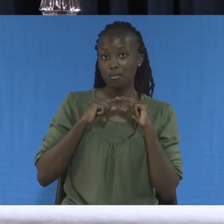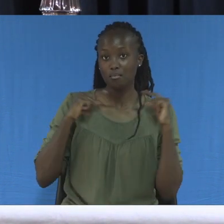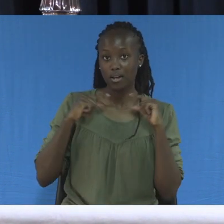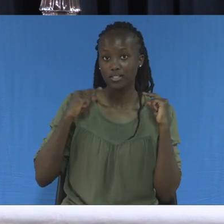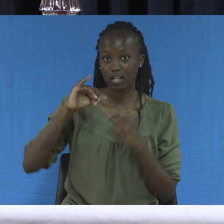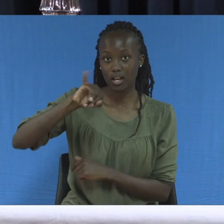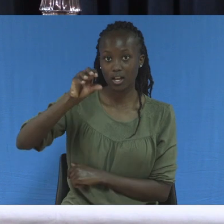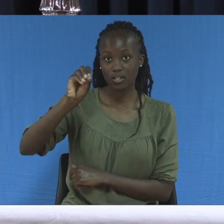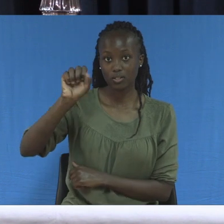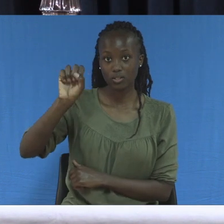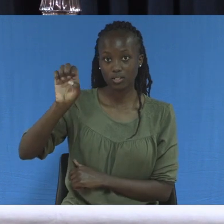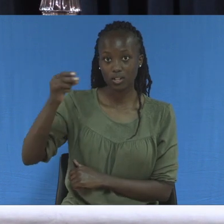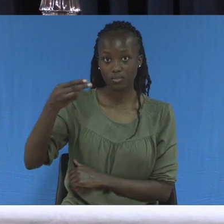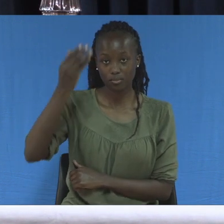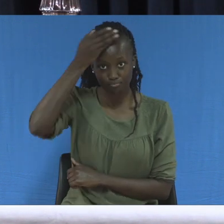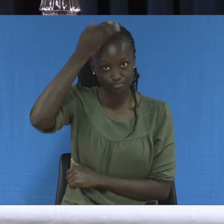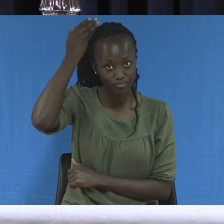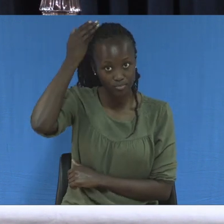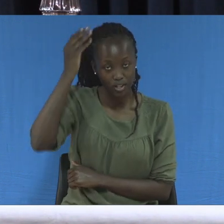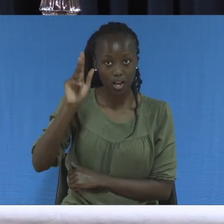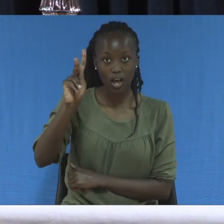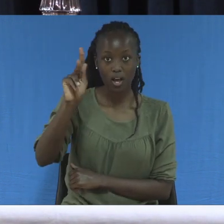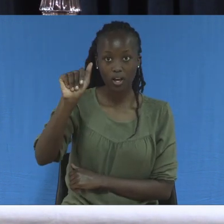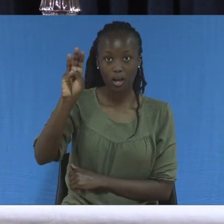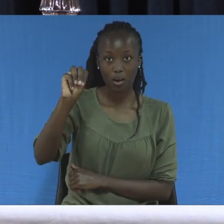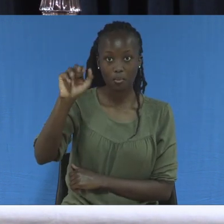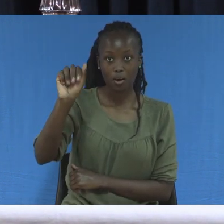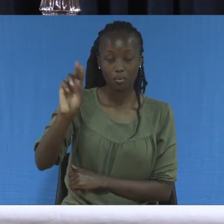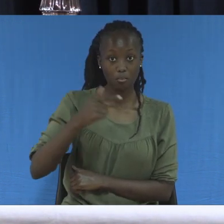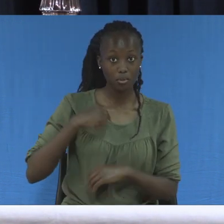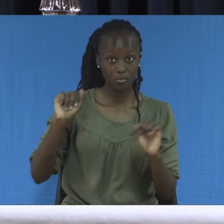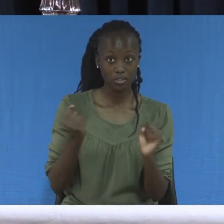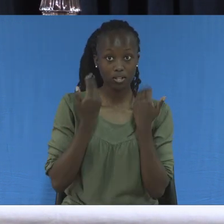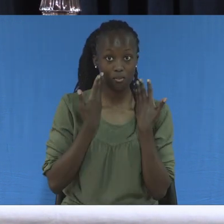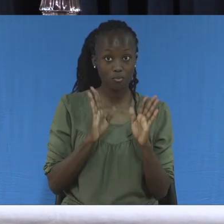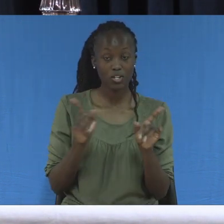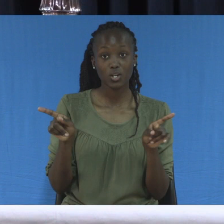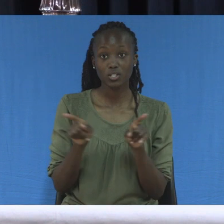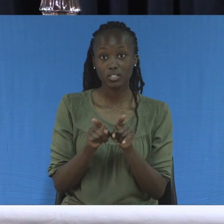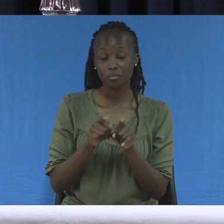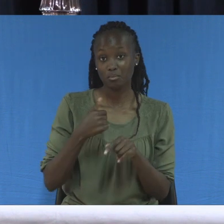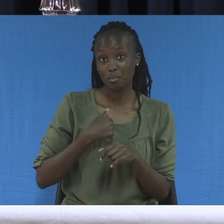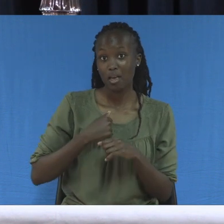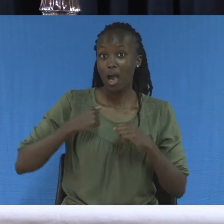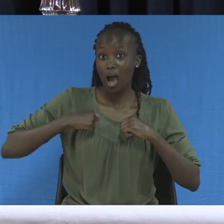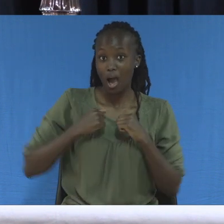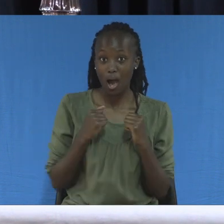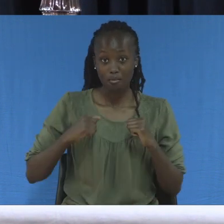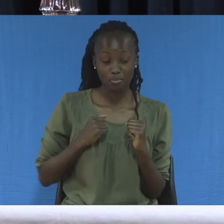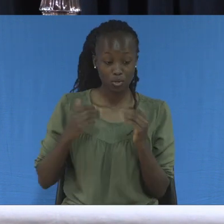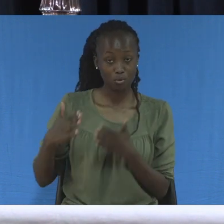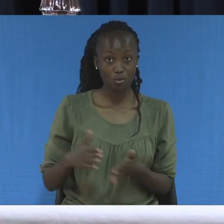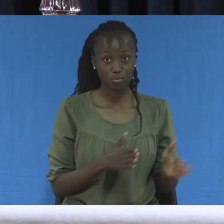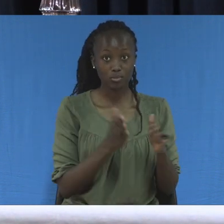Kamau. Jesus Christ is my Lord and Savior. I consider it a privilege to have an opportunity